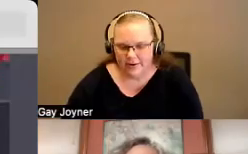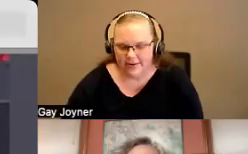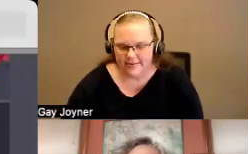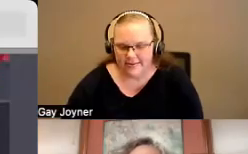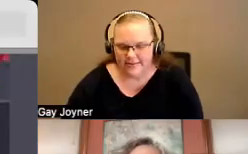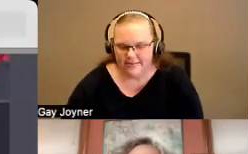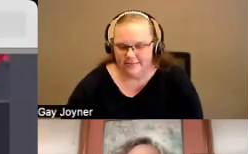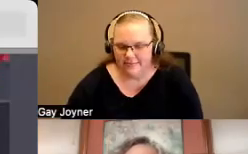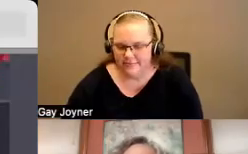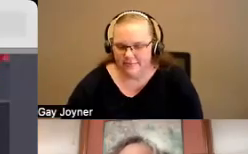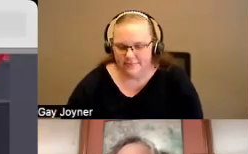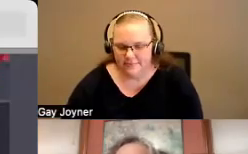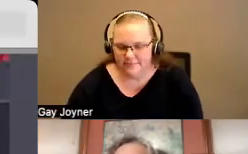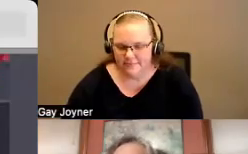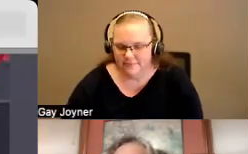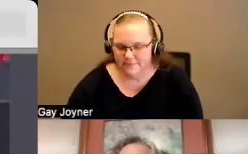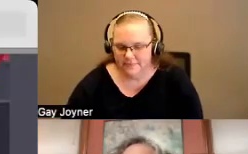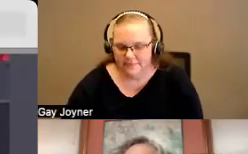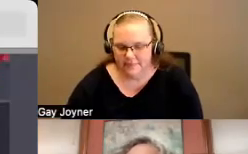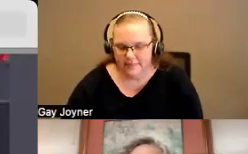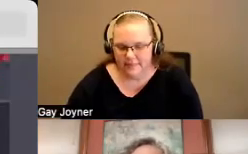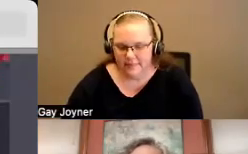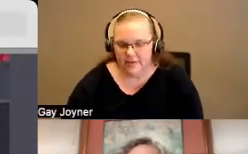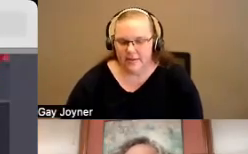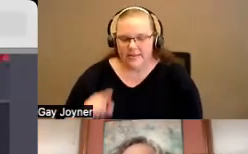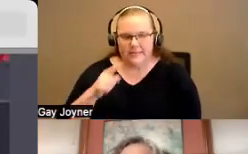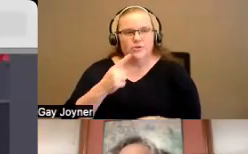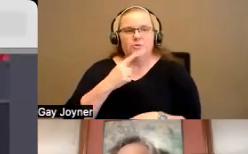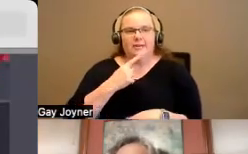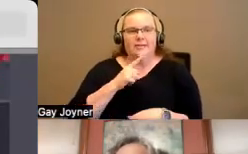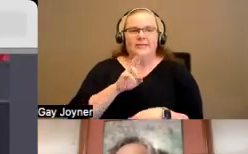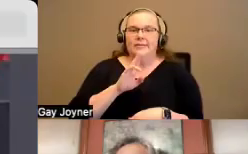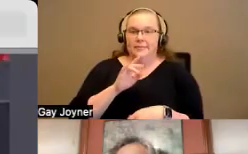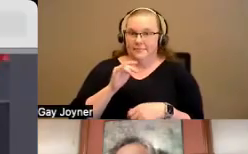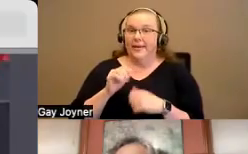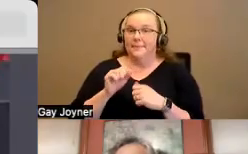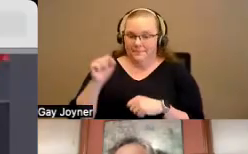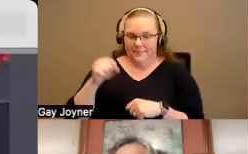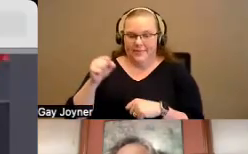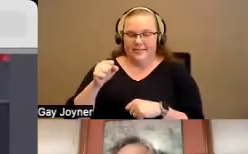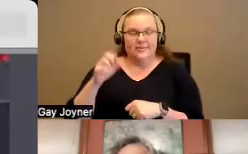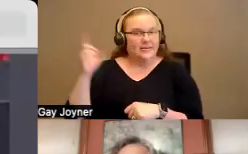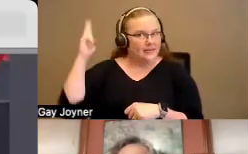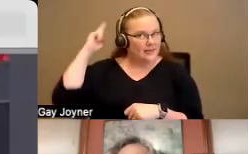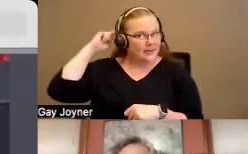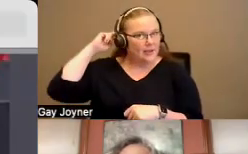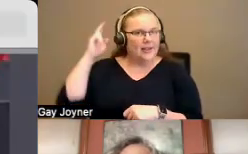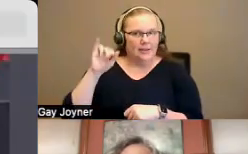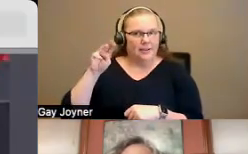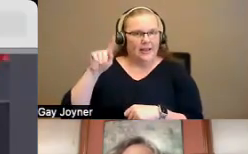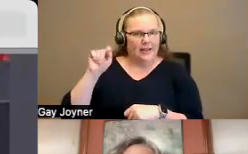oh, where is it? And there you see her. I was wondering what was on her ear. This one That's the is, implant. yeah,